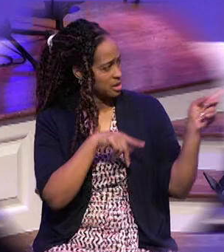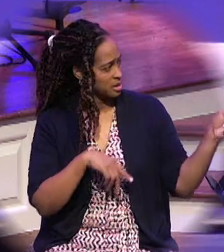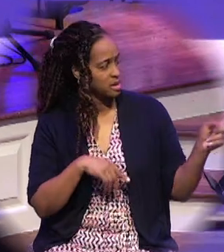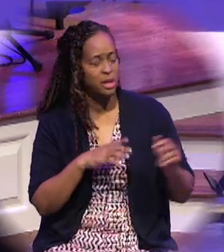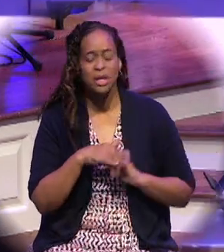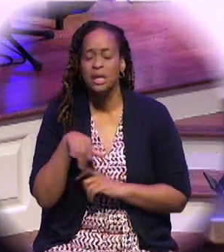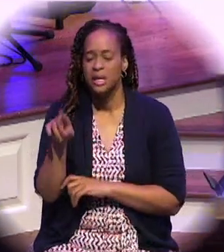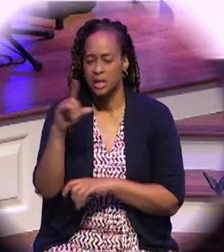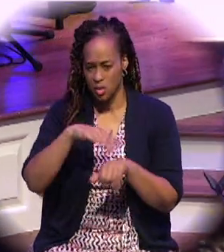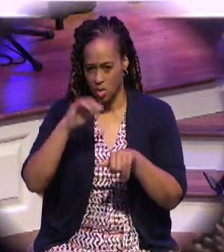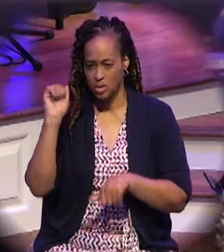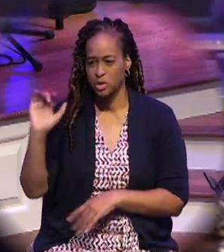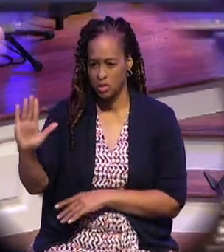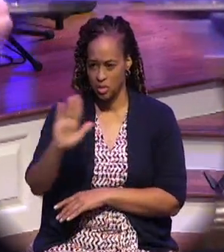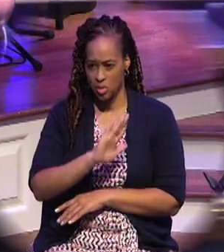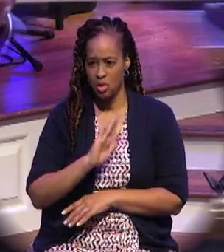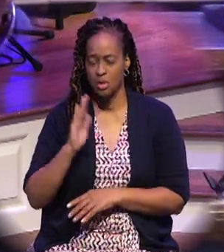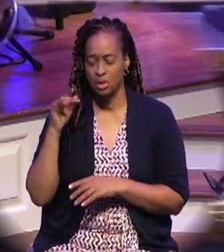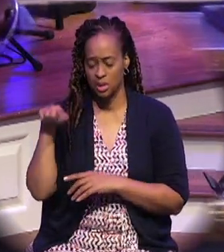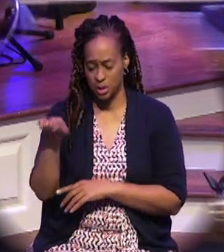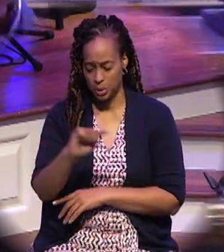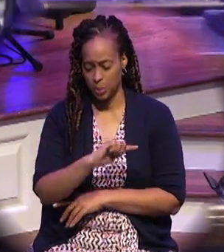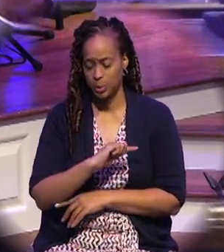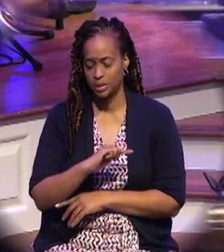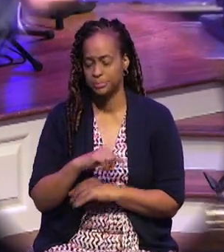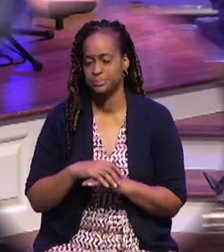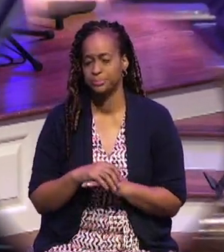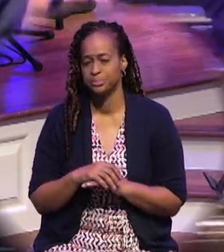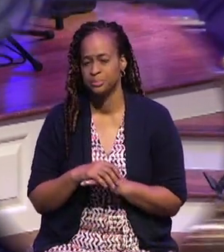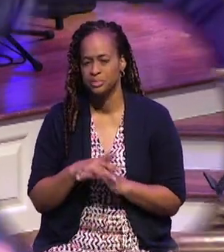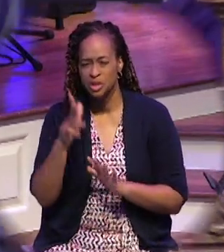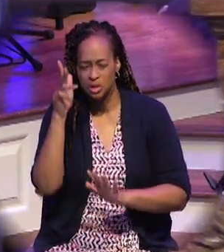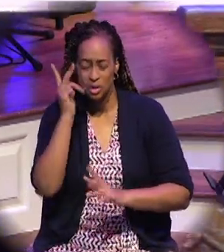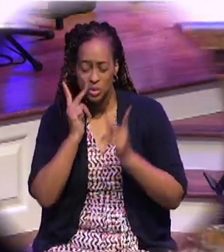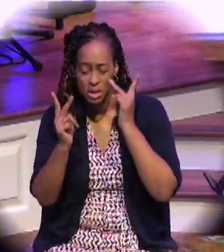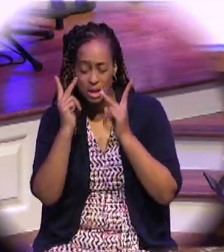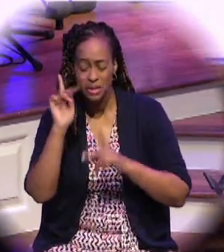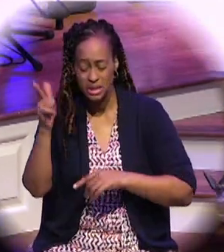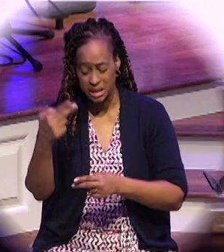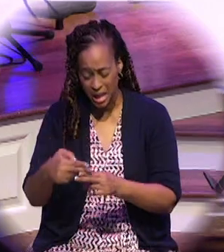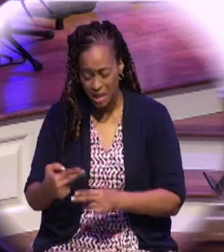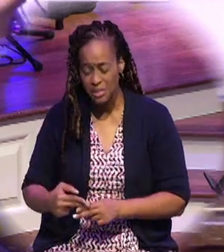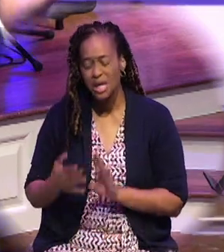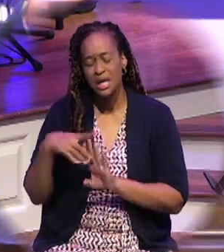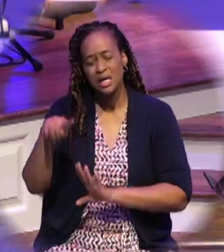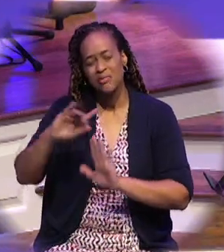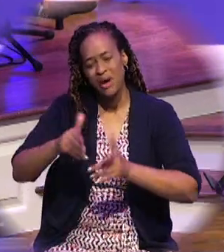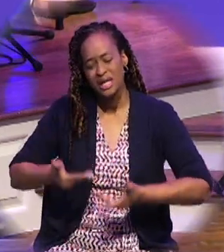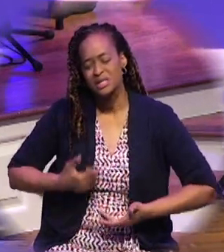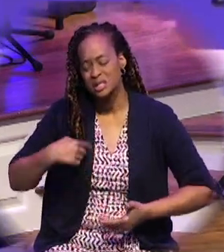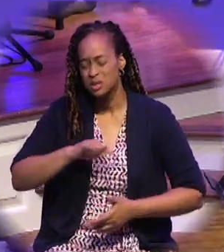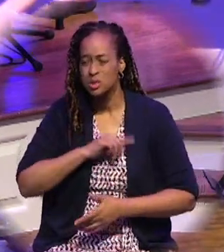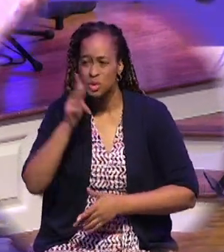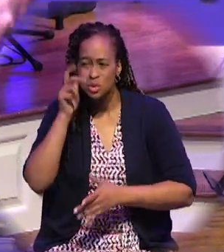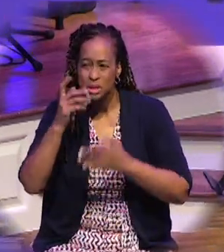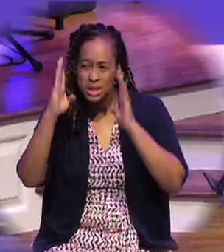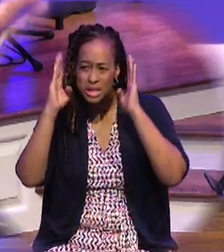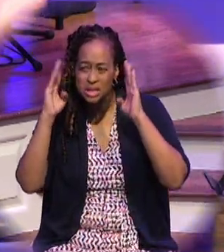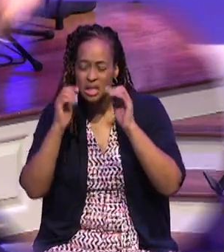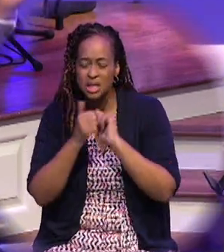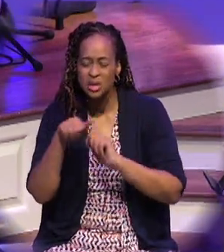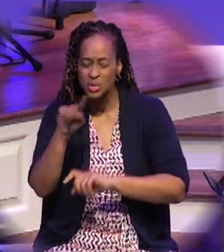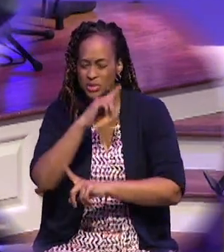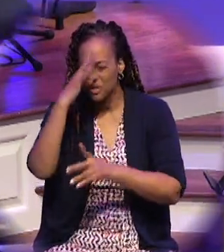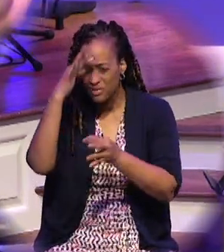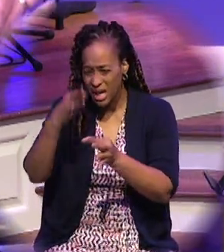he calls you. Do you hear his name? He invites us to listen with ears of faith.